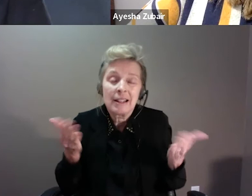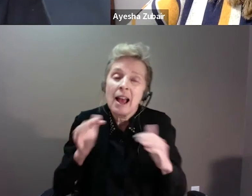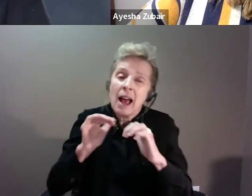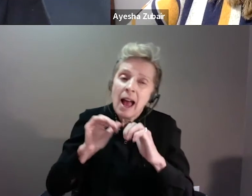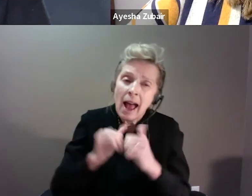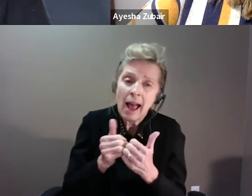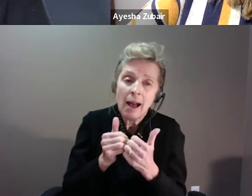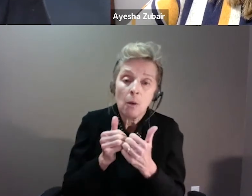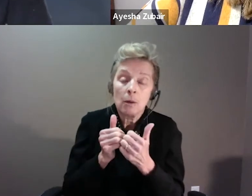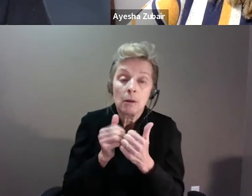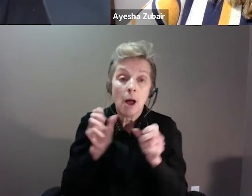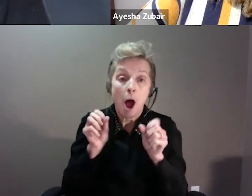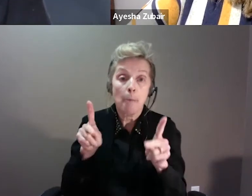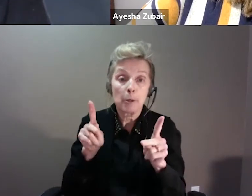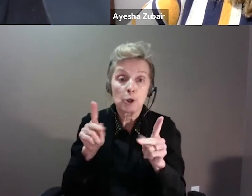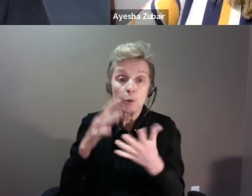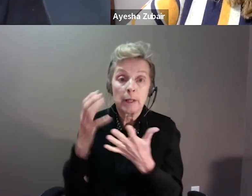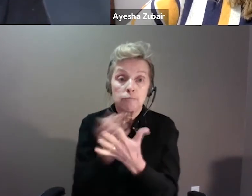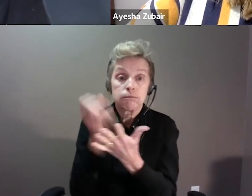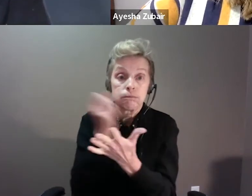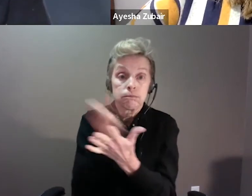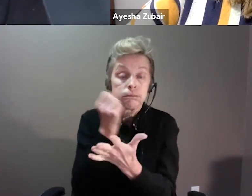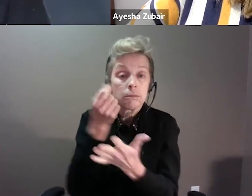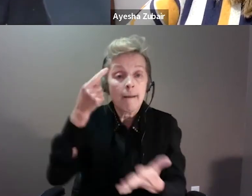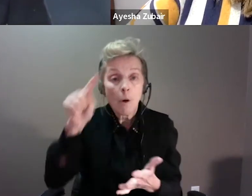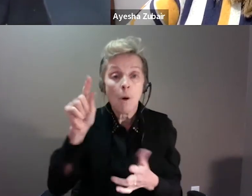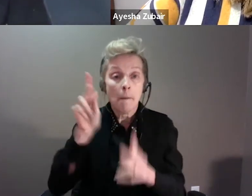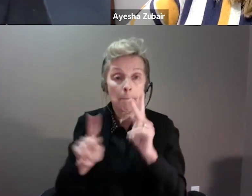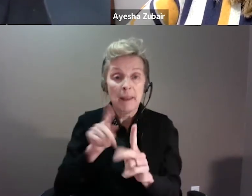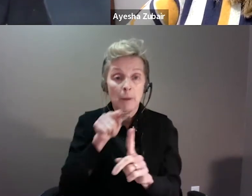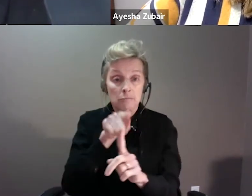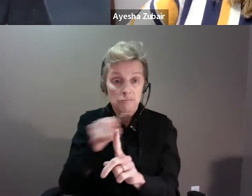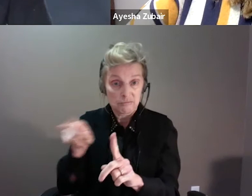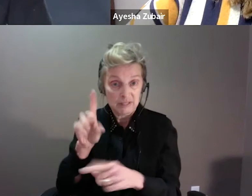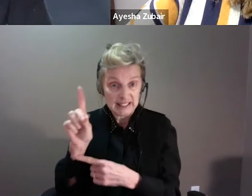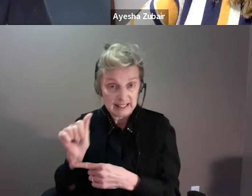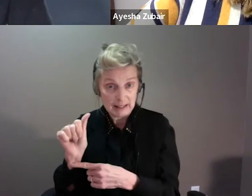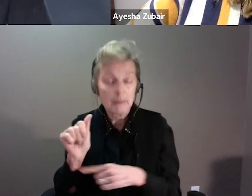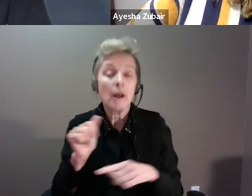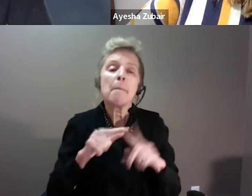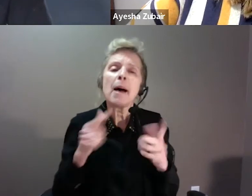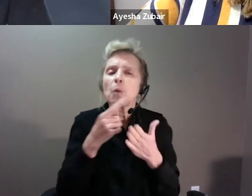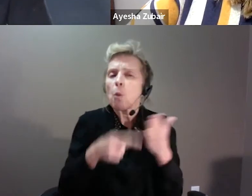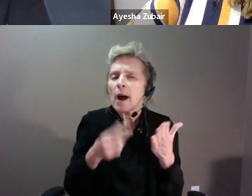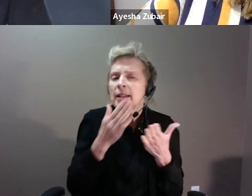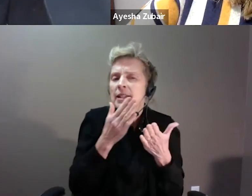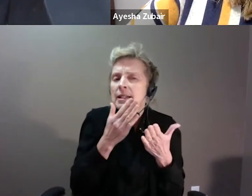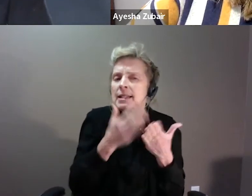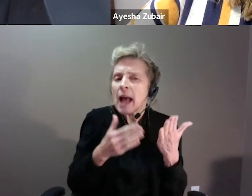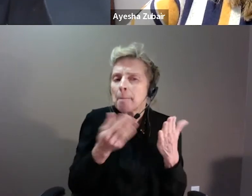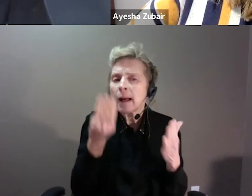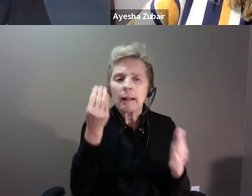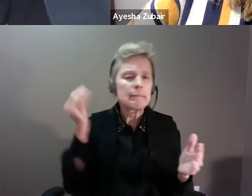create opportunities for people living with disabilities? But what are also some of the pitfalls? Like, what should we be aware of? What might be some of the